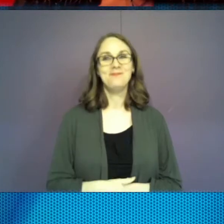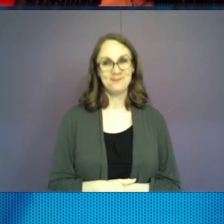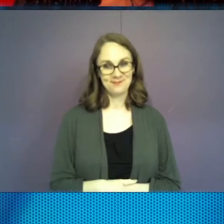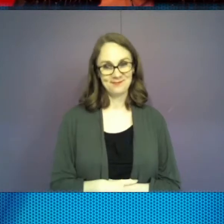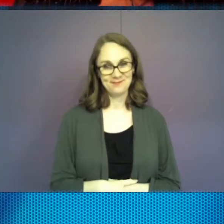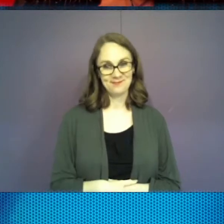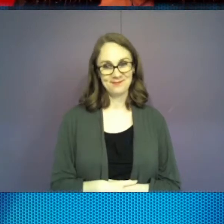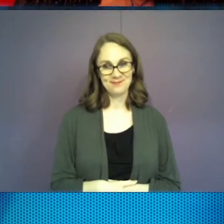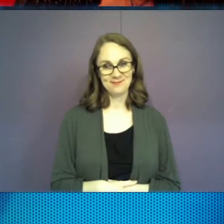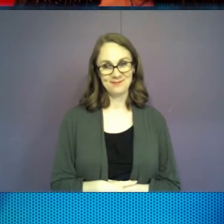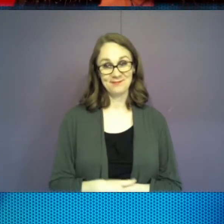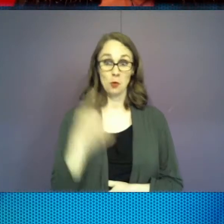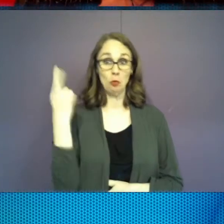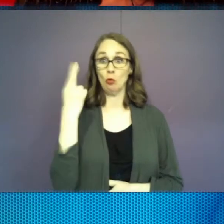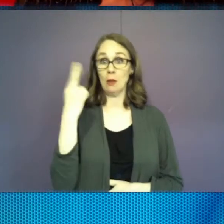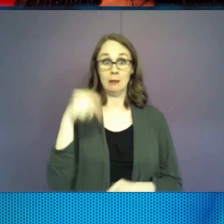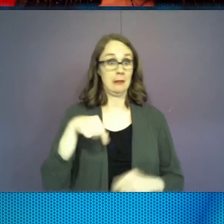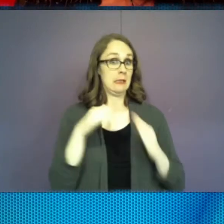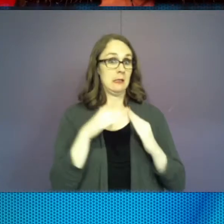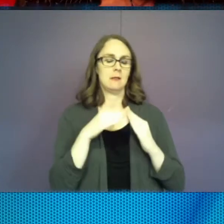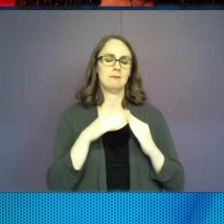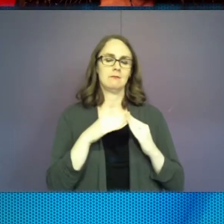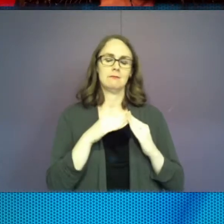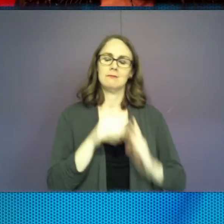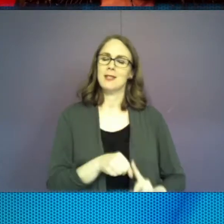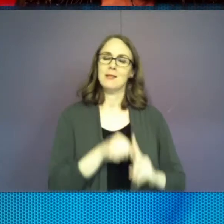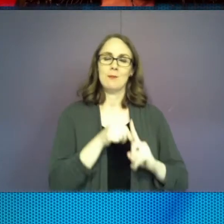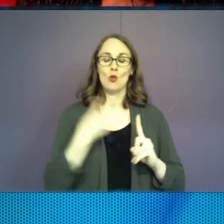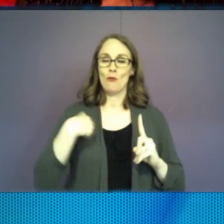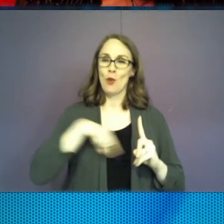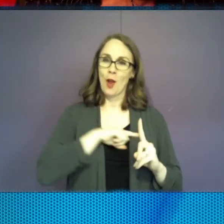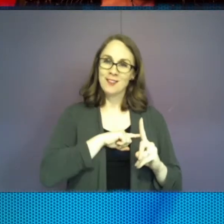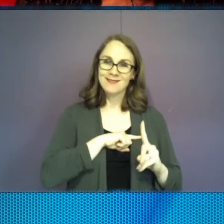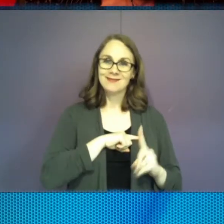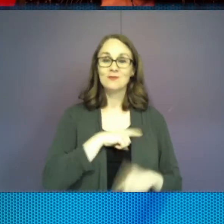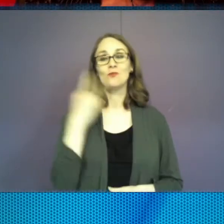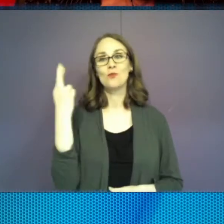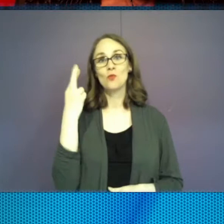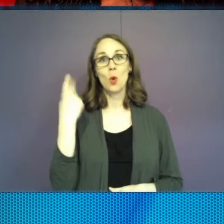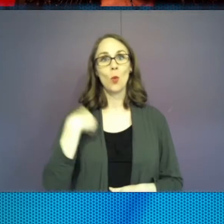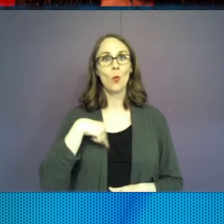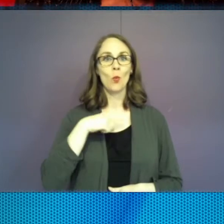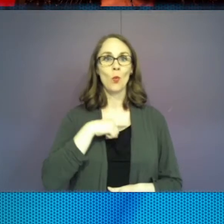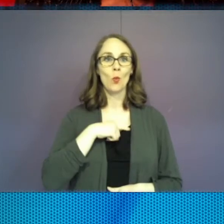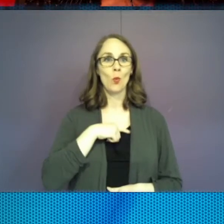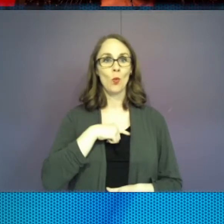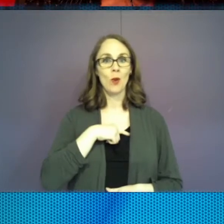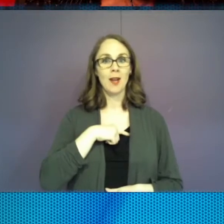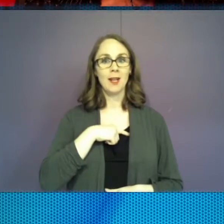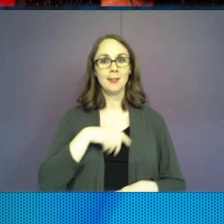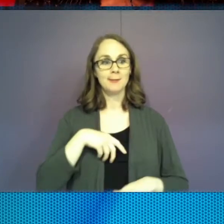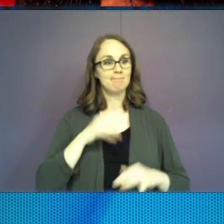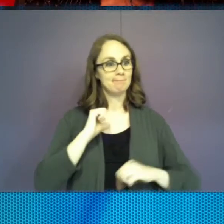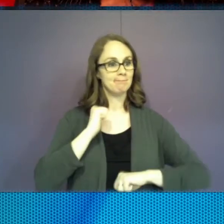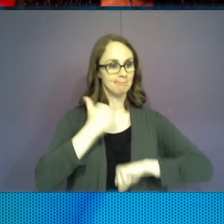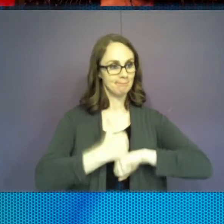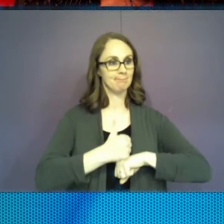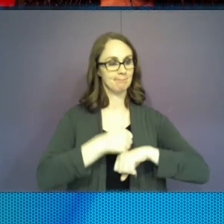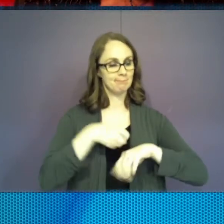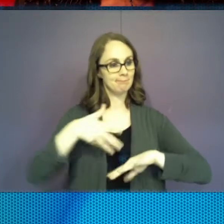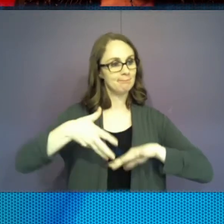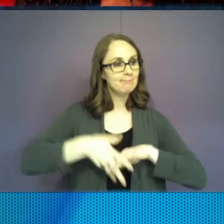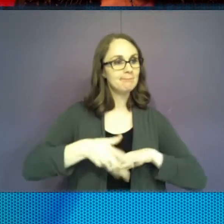This is the reason that this city is special for us. This is the reason we dance in the city. This is the reason right now we are